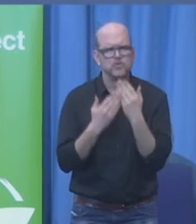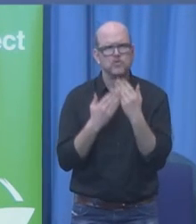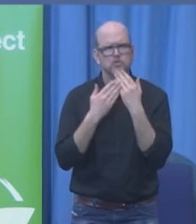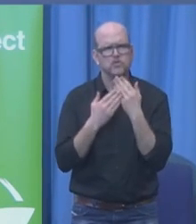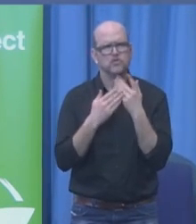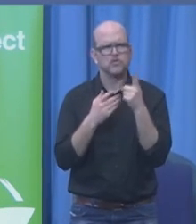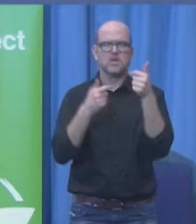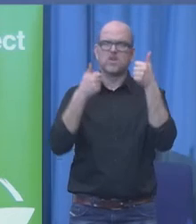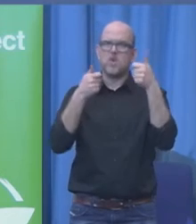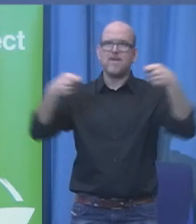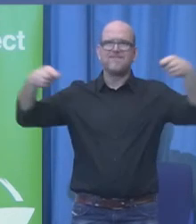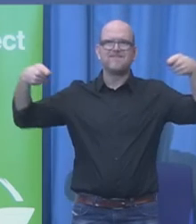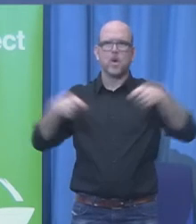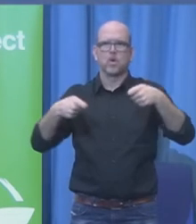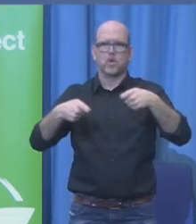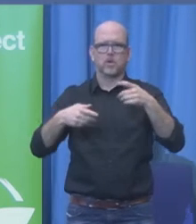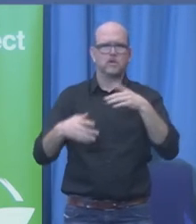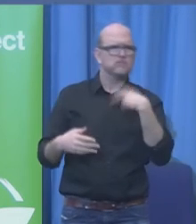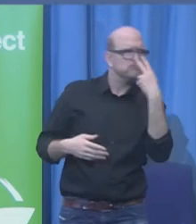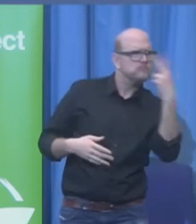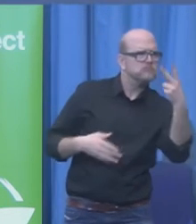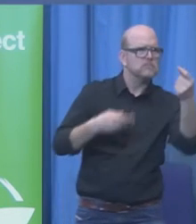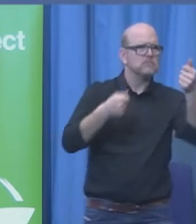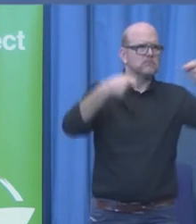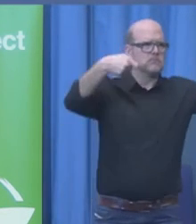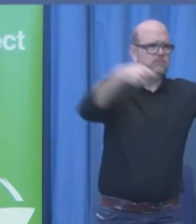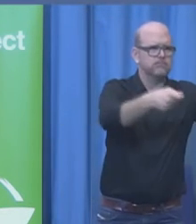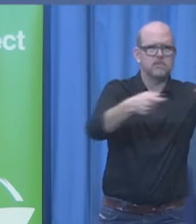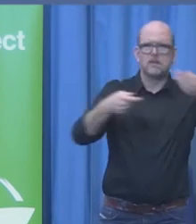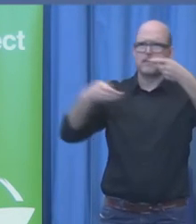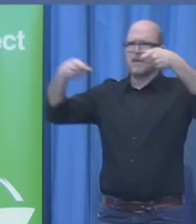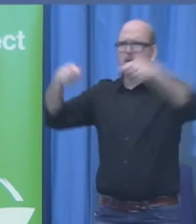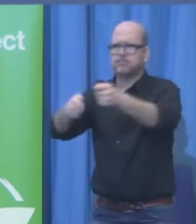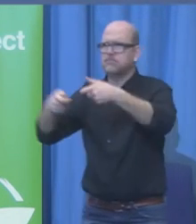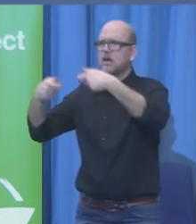he's planning now in 9 dialogue